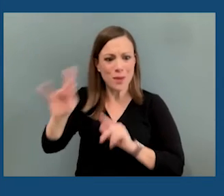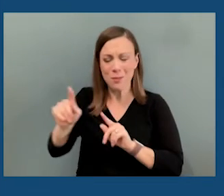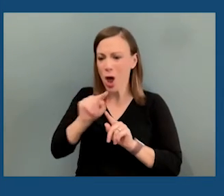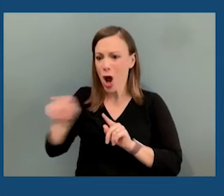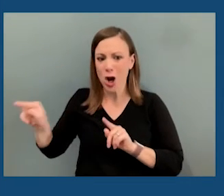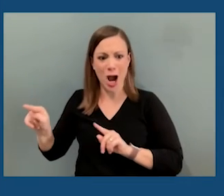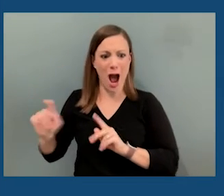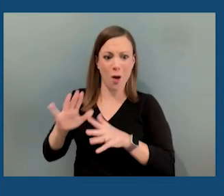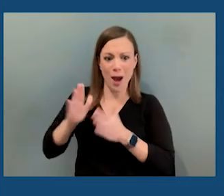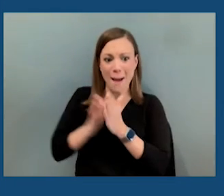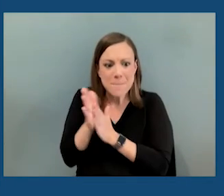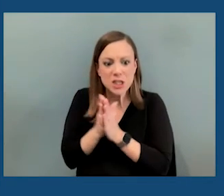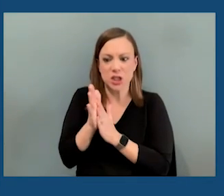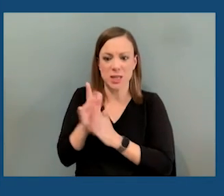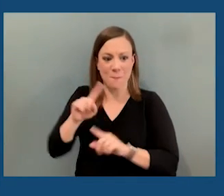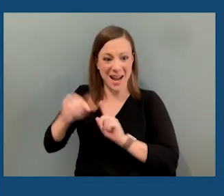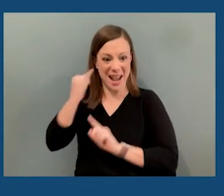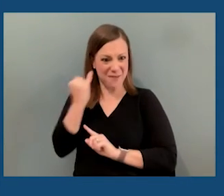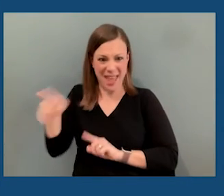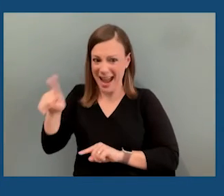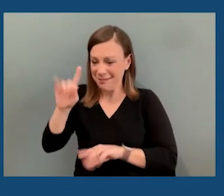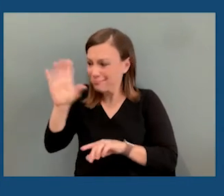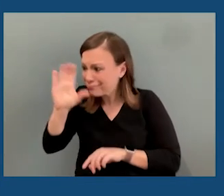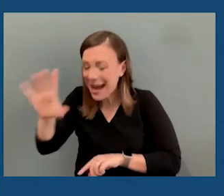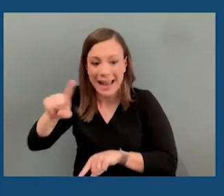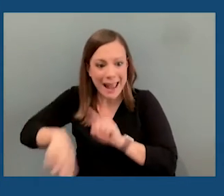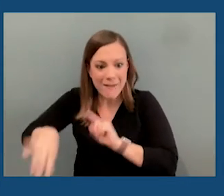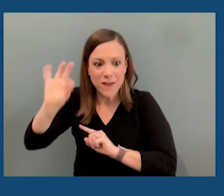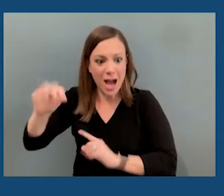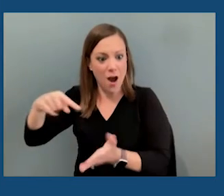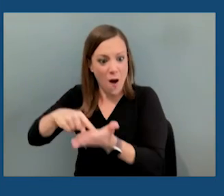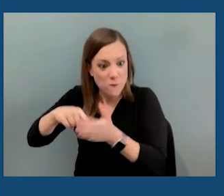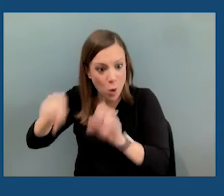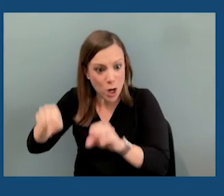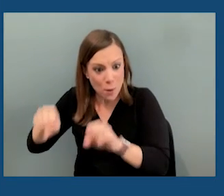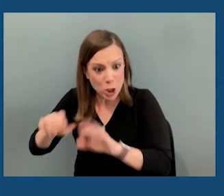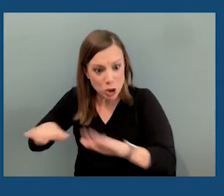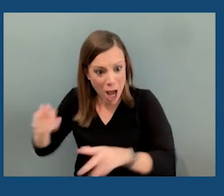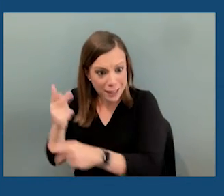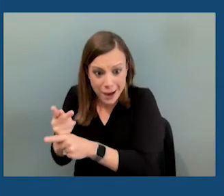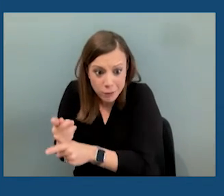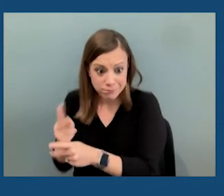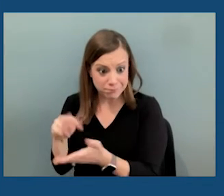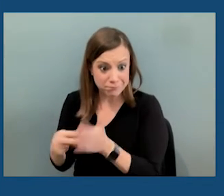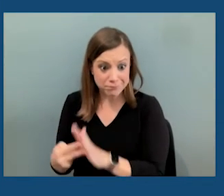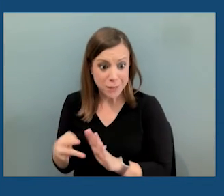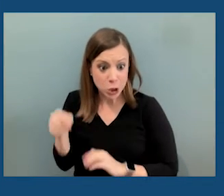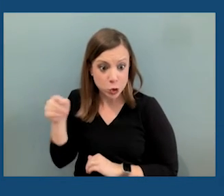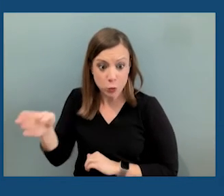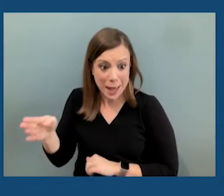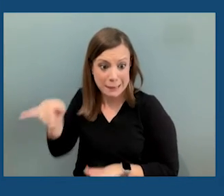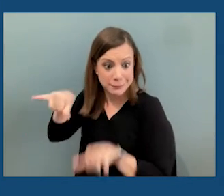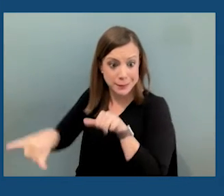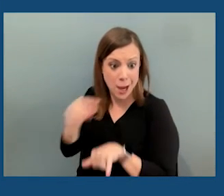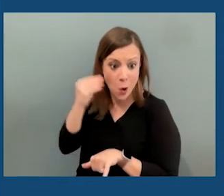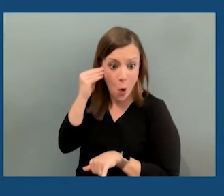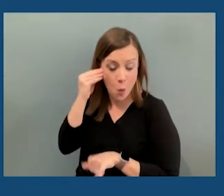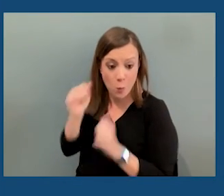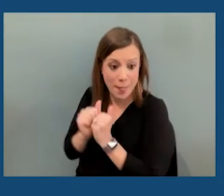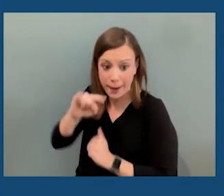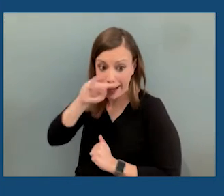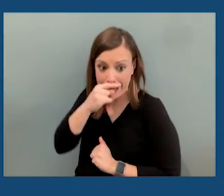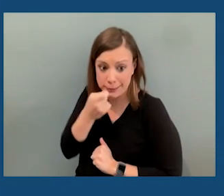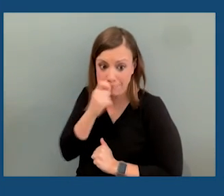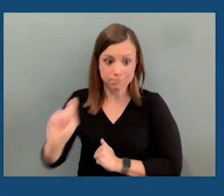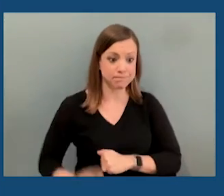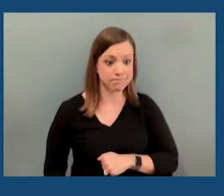they can't find someone to watch their kids, they're not coming to work. Help solve that problem. Unleash the